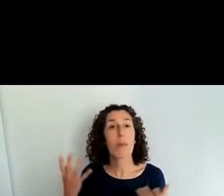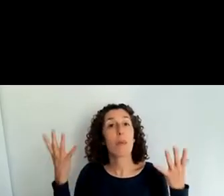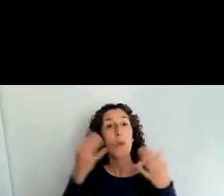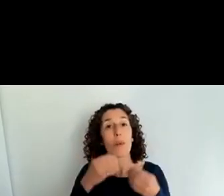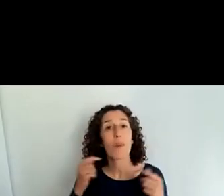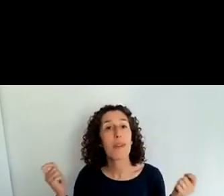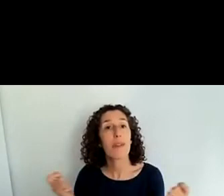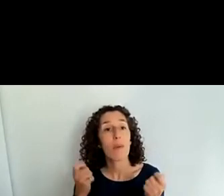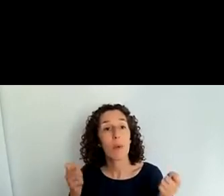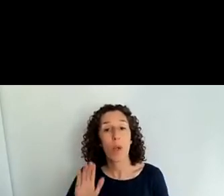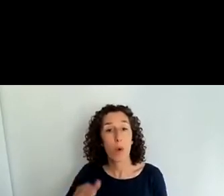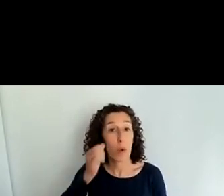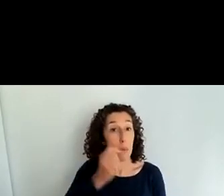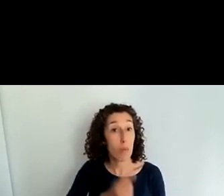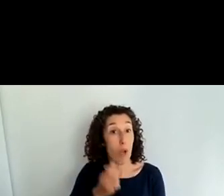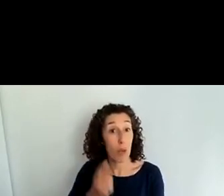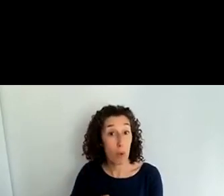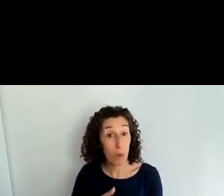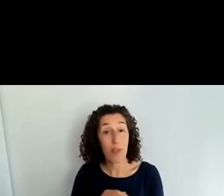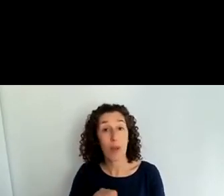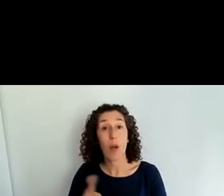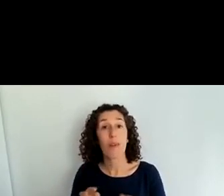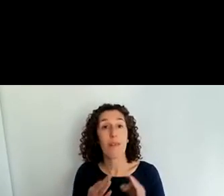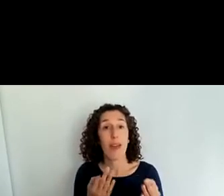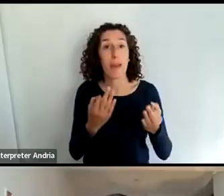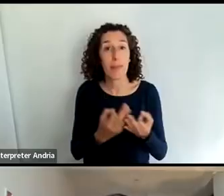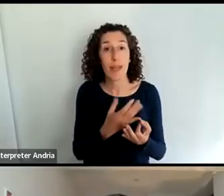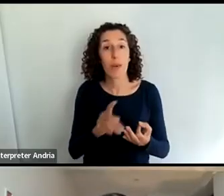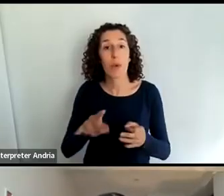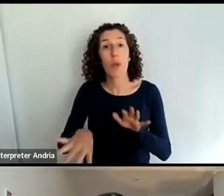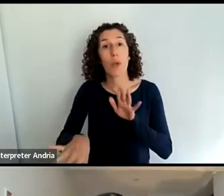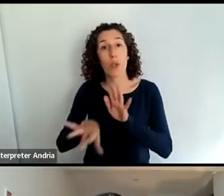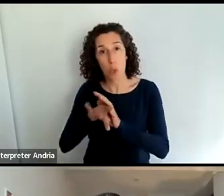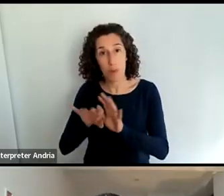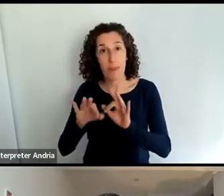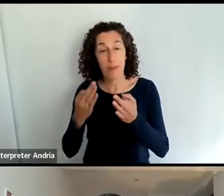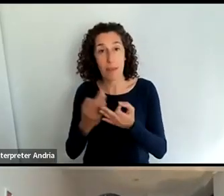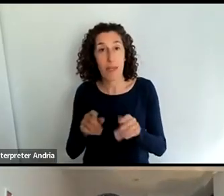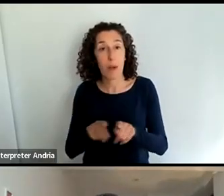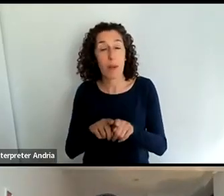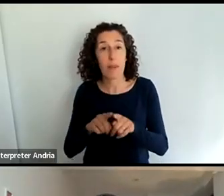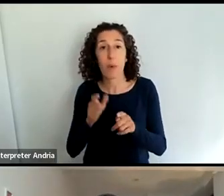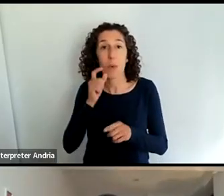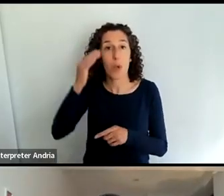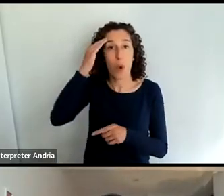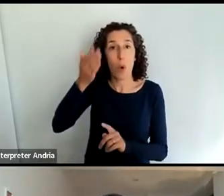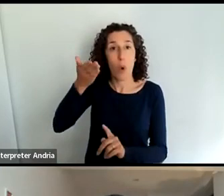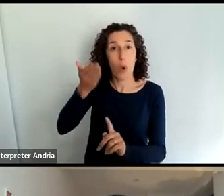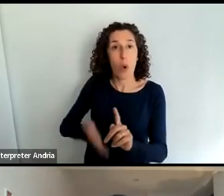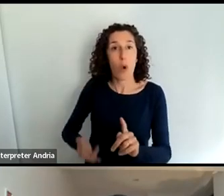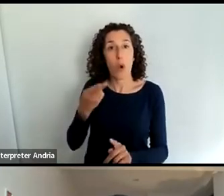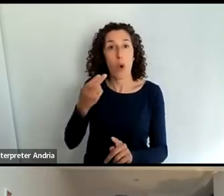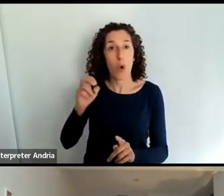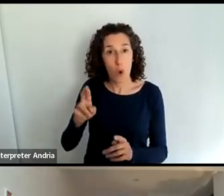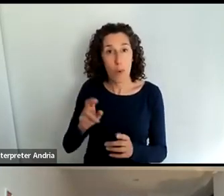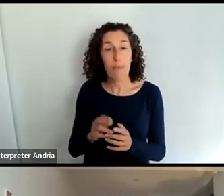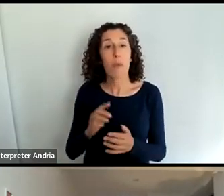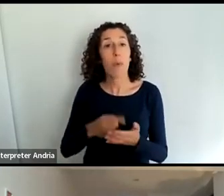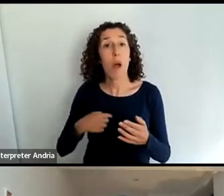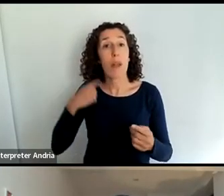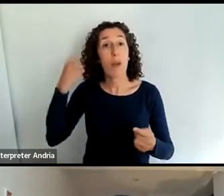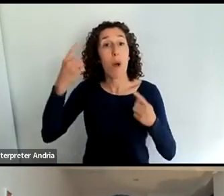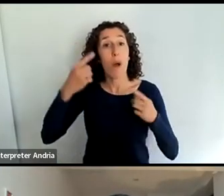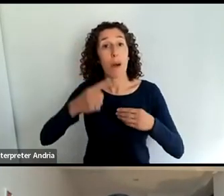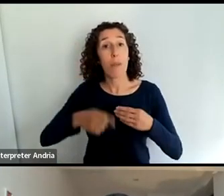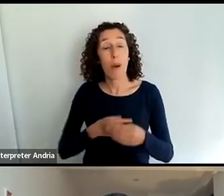members, and of course us, her chosen family, who knew her. And what I thought about, one of the